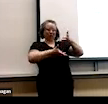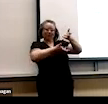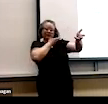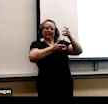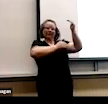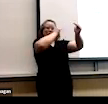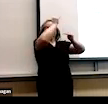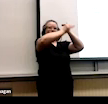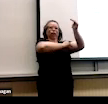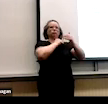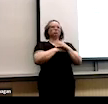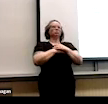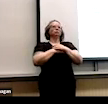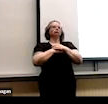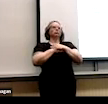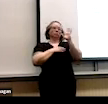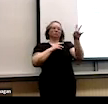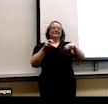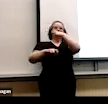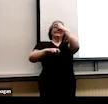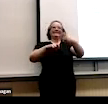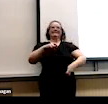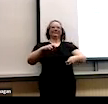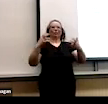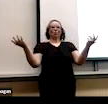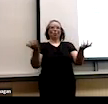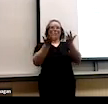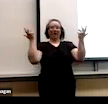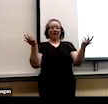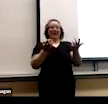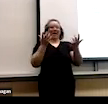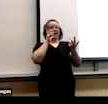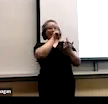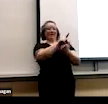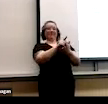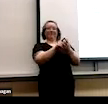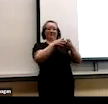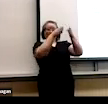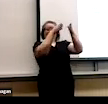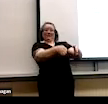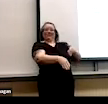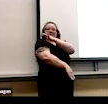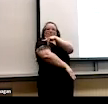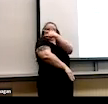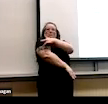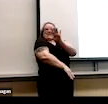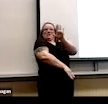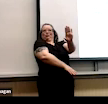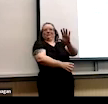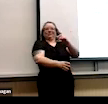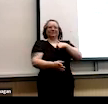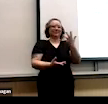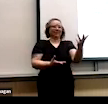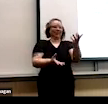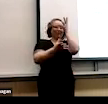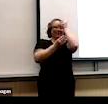hard to just give out patient names. Like this person might do really well talking to this person, but it's challenging for me to get permission from everyone to share information. It's